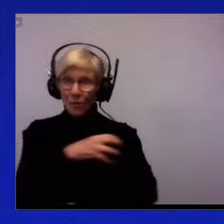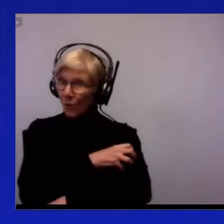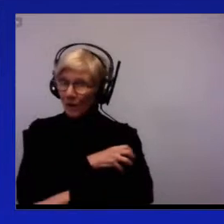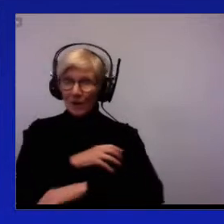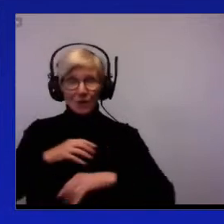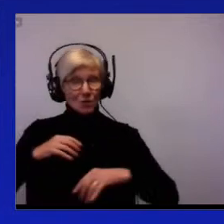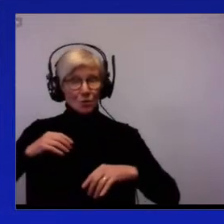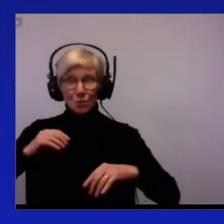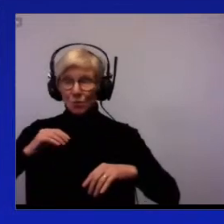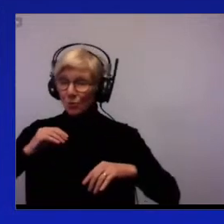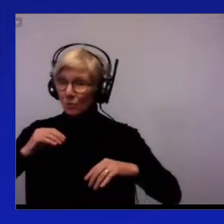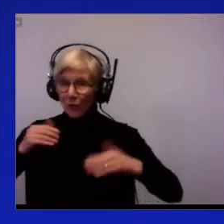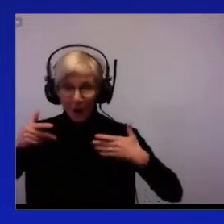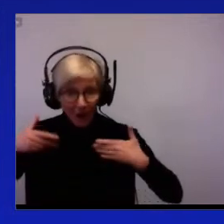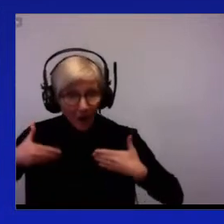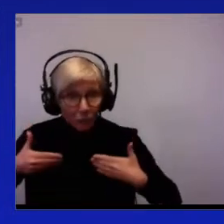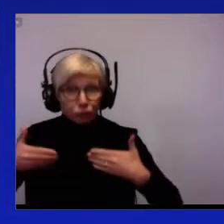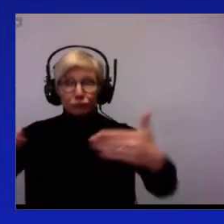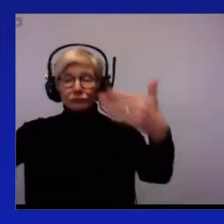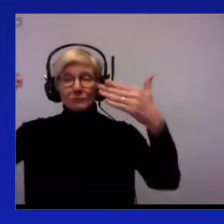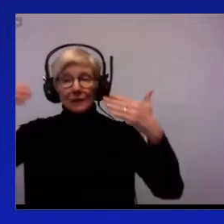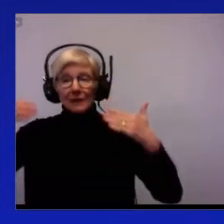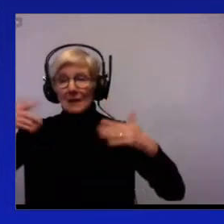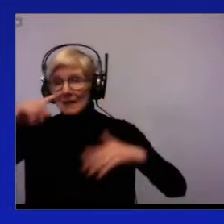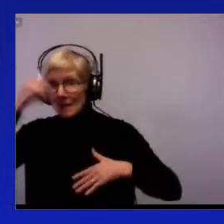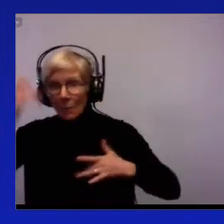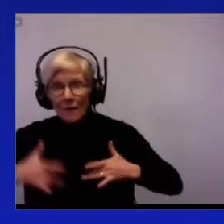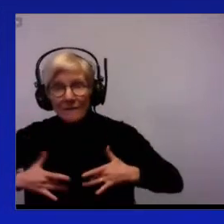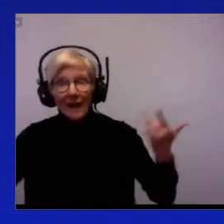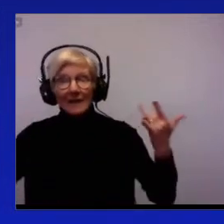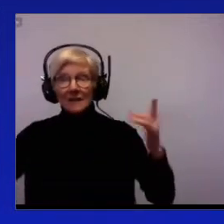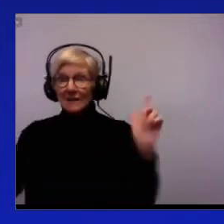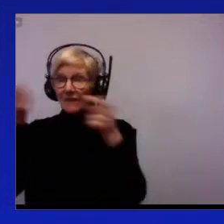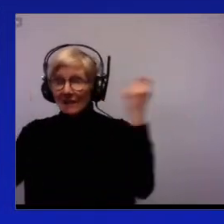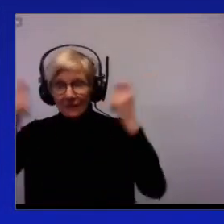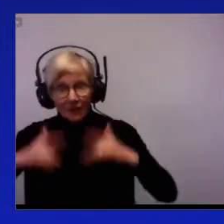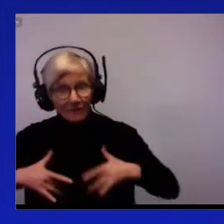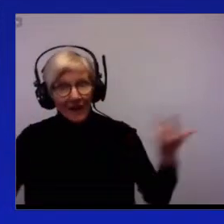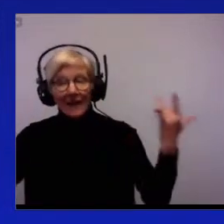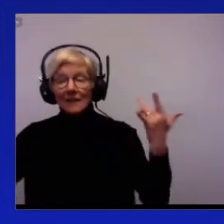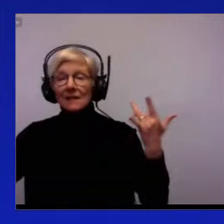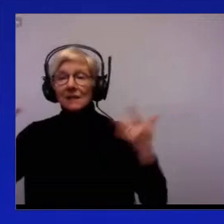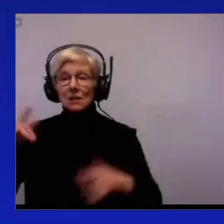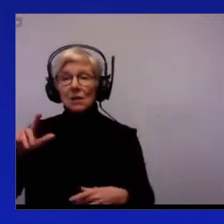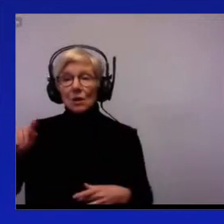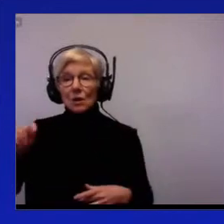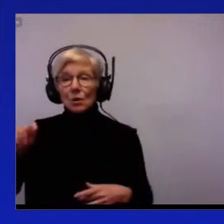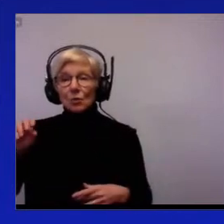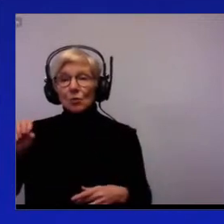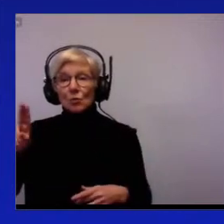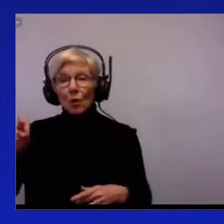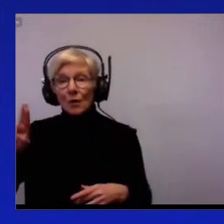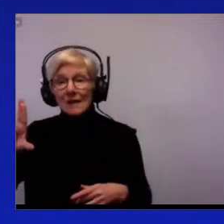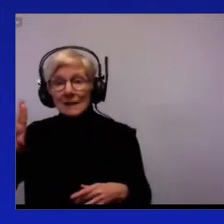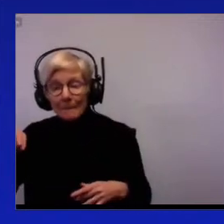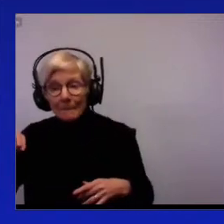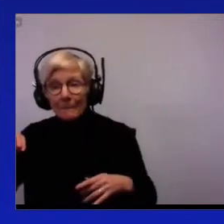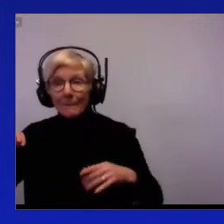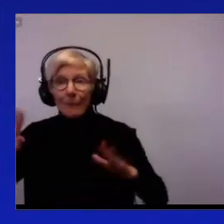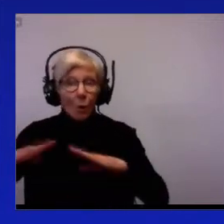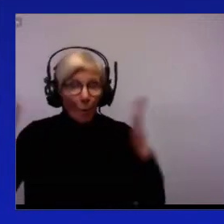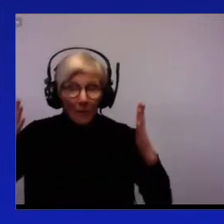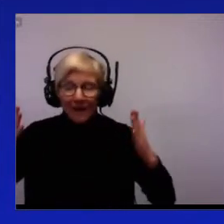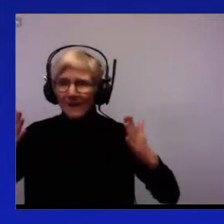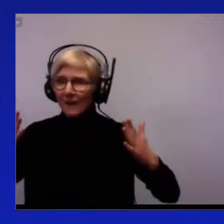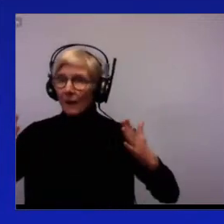festivals, summer events. I don't know what the plans are for the tourist season in Ottawa. We're obviously